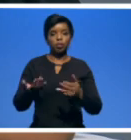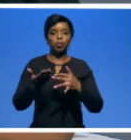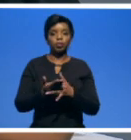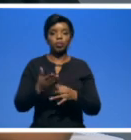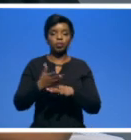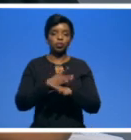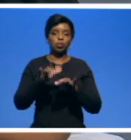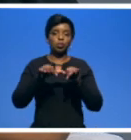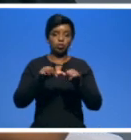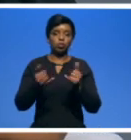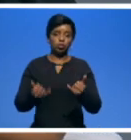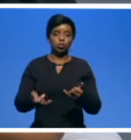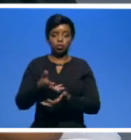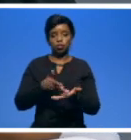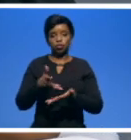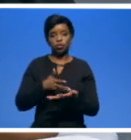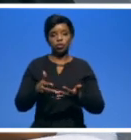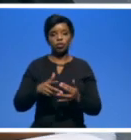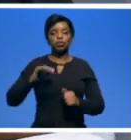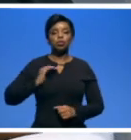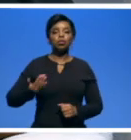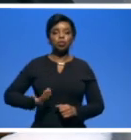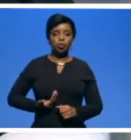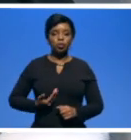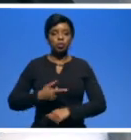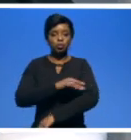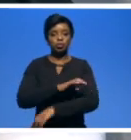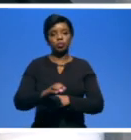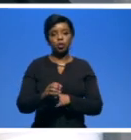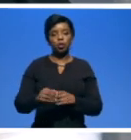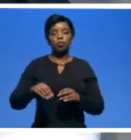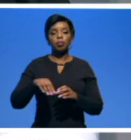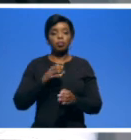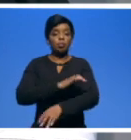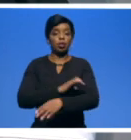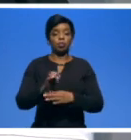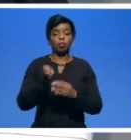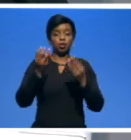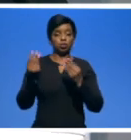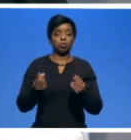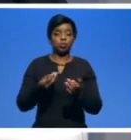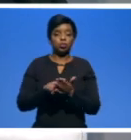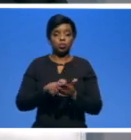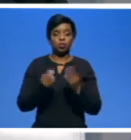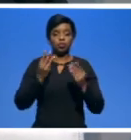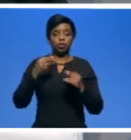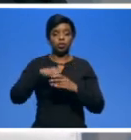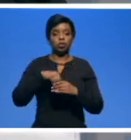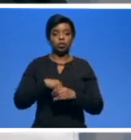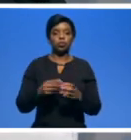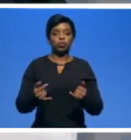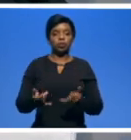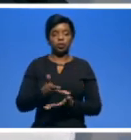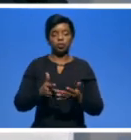we continue with today's conversation. Women economic empowerment and financial exclusion, that's what's on the table today.